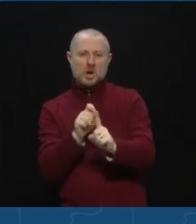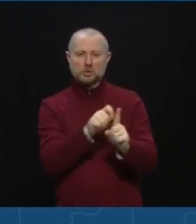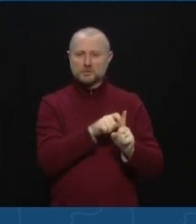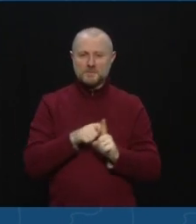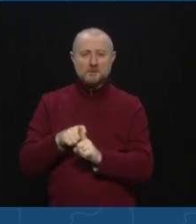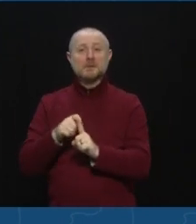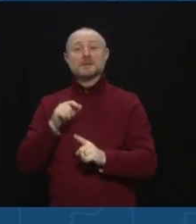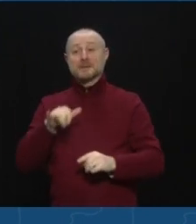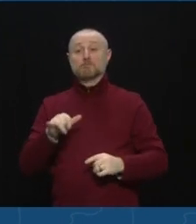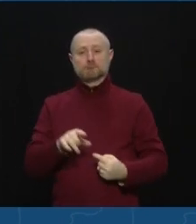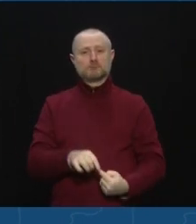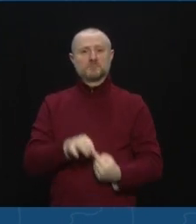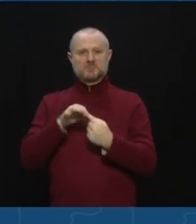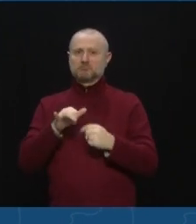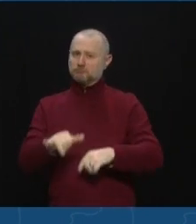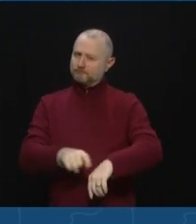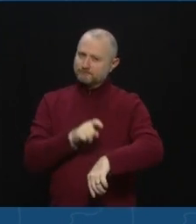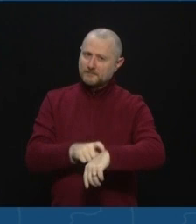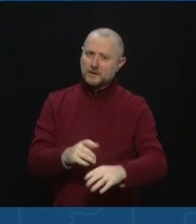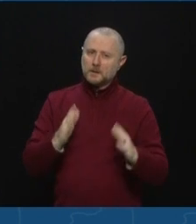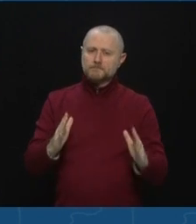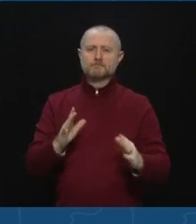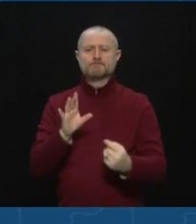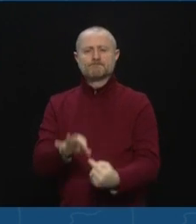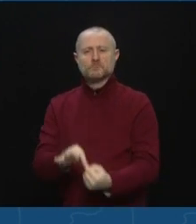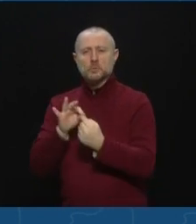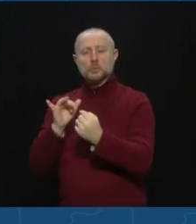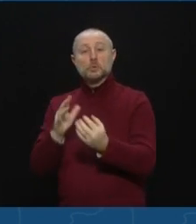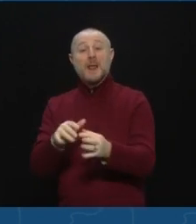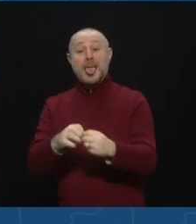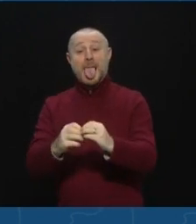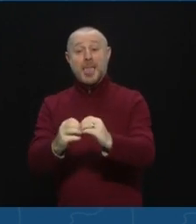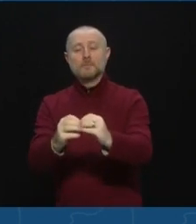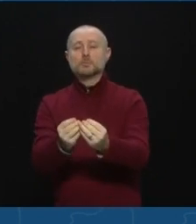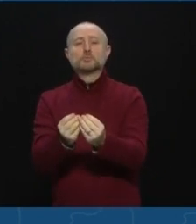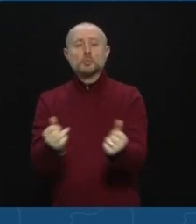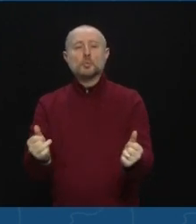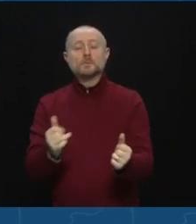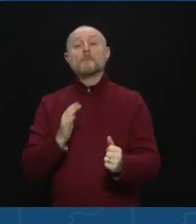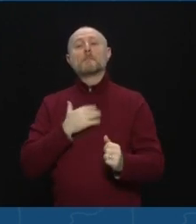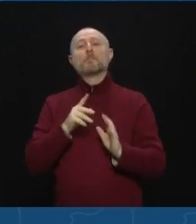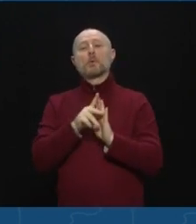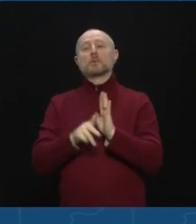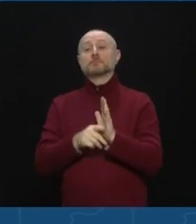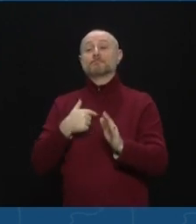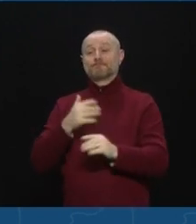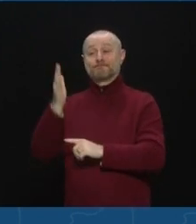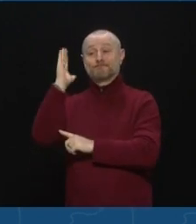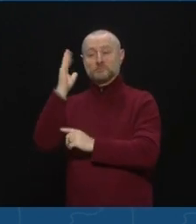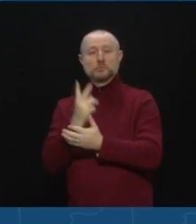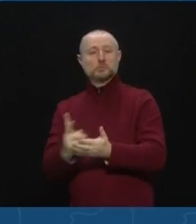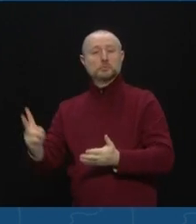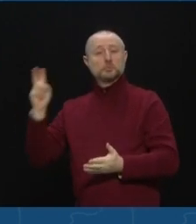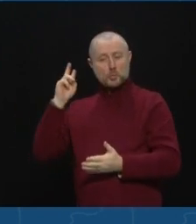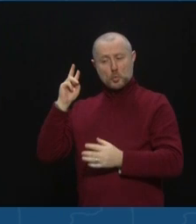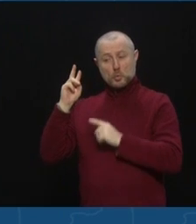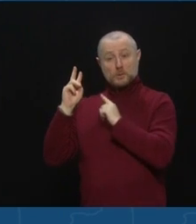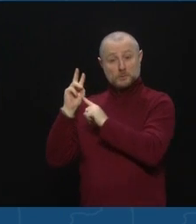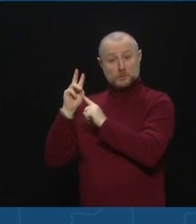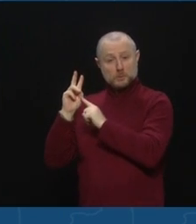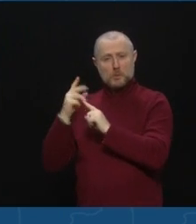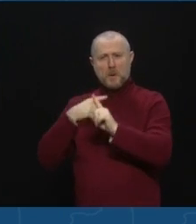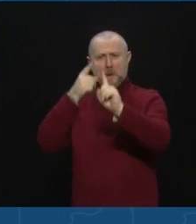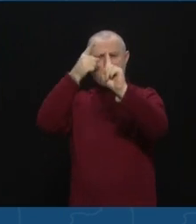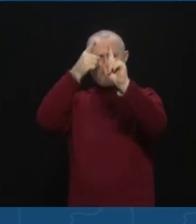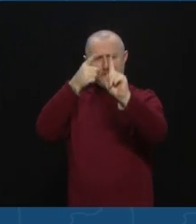met with extraordinary solutions. The policies I laid out 2 weeks ago are ambitious, but as I said, it's just as importantly,